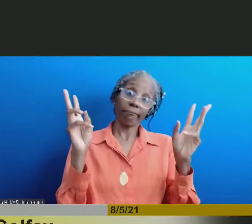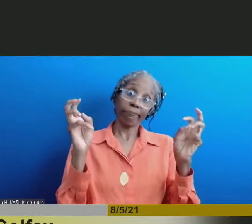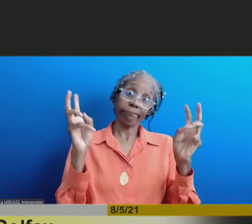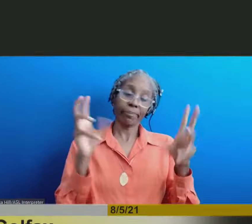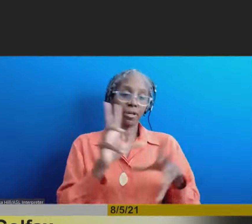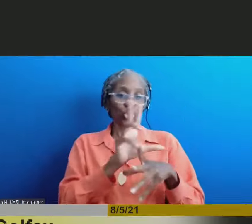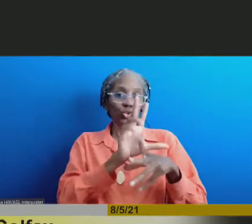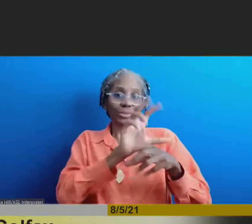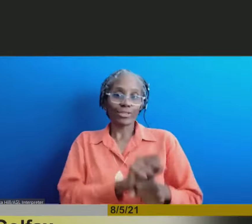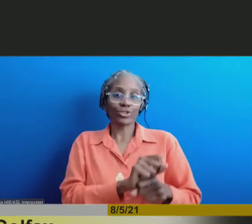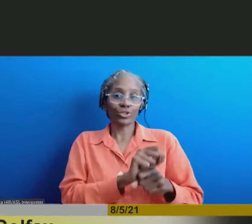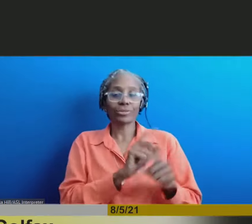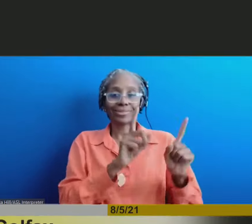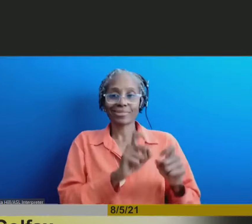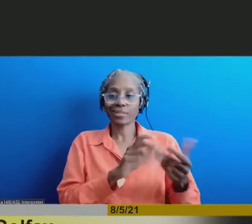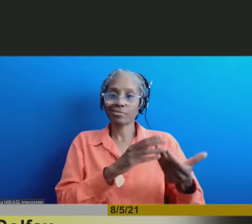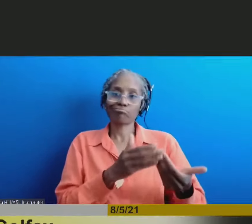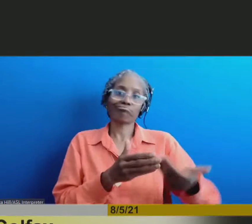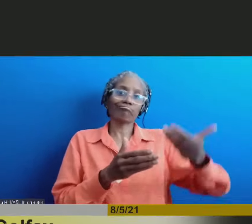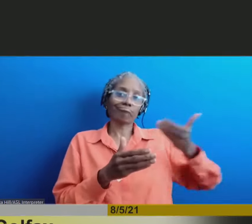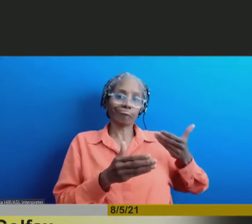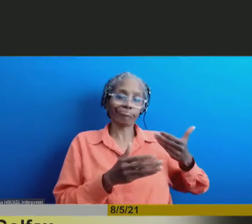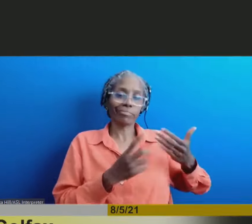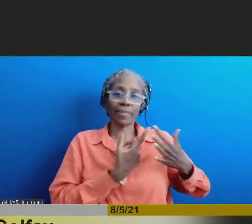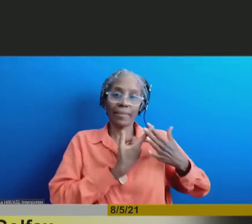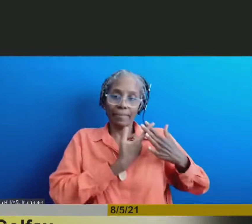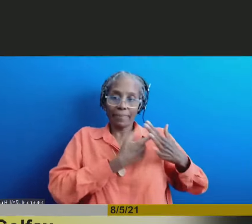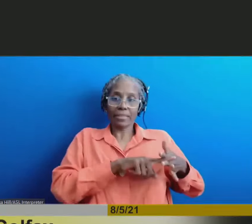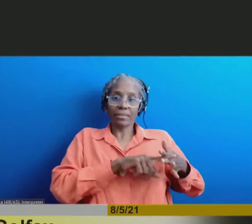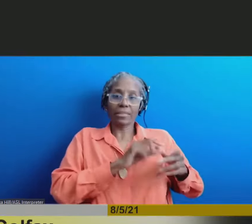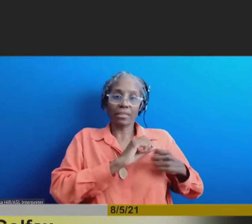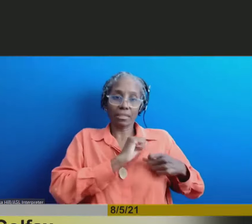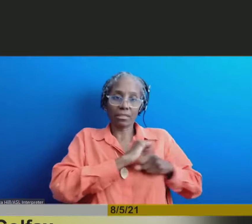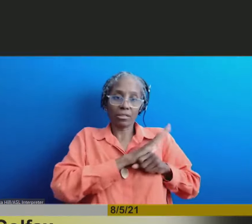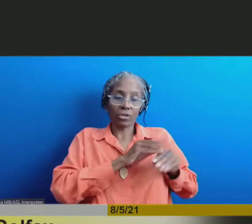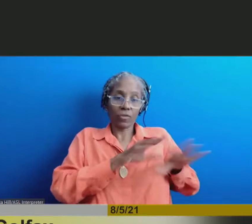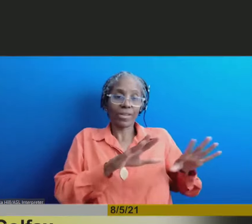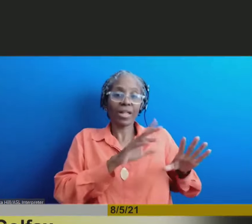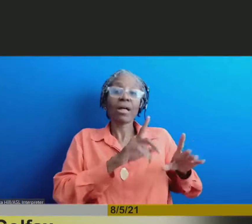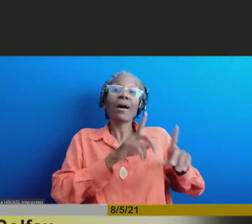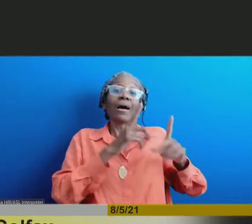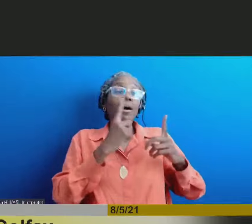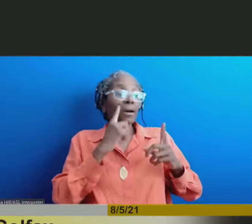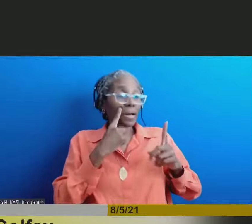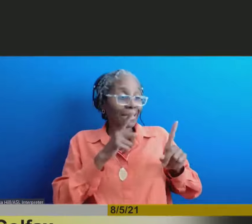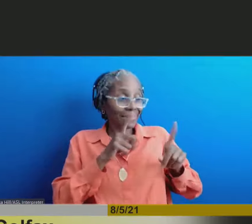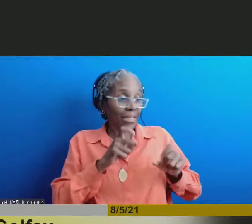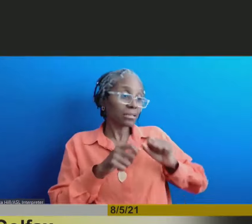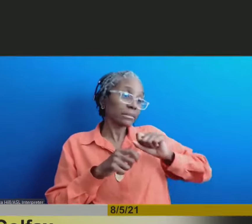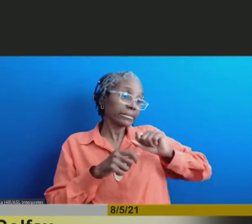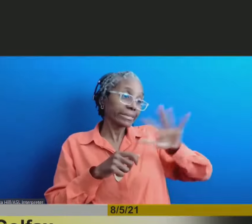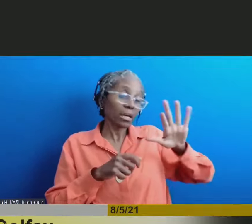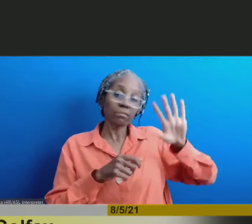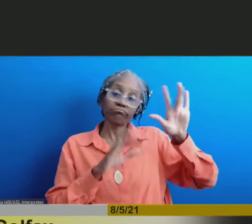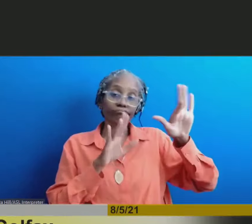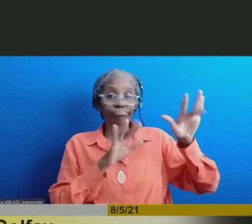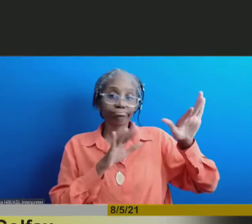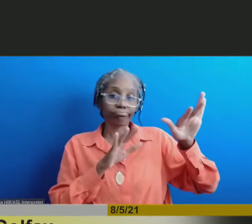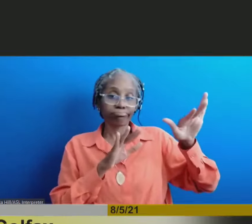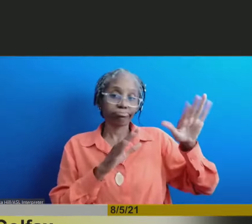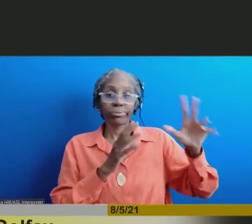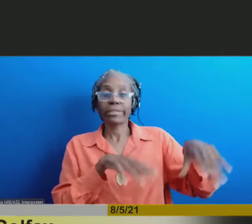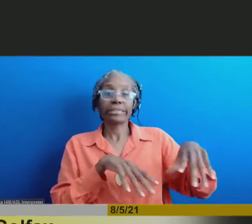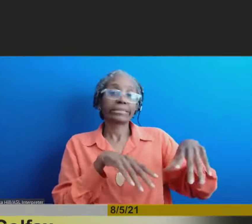we used earlier are tests that take a longer time to conduct, and they can take a turnaround time of